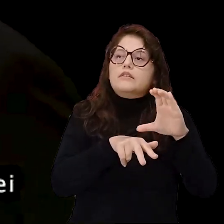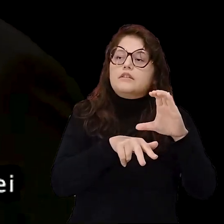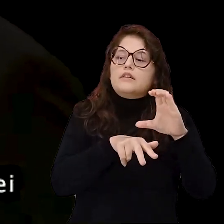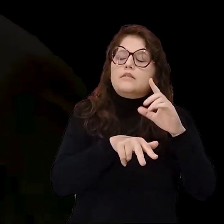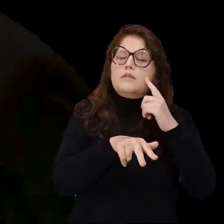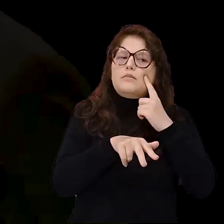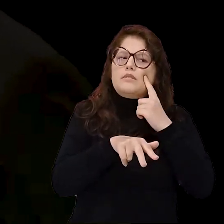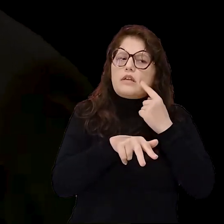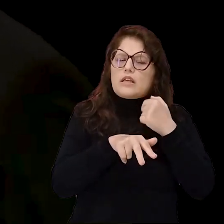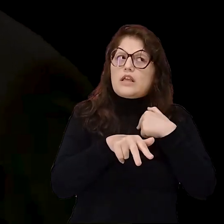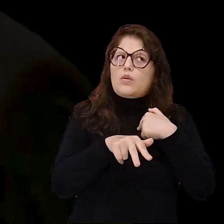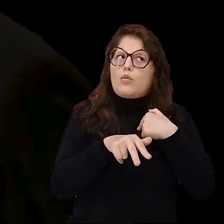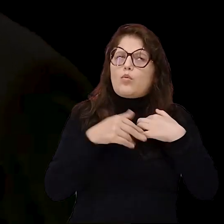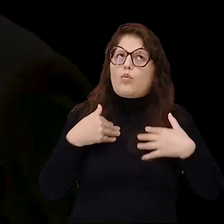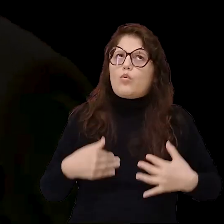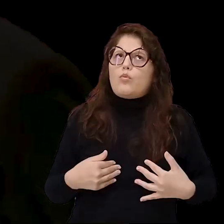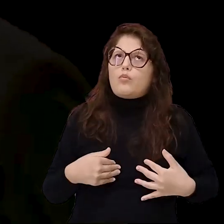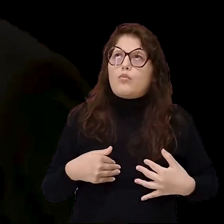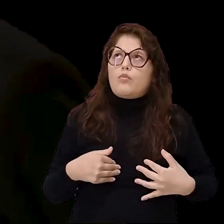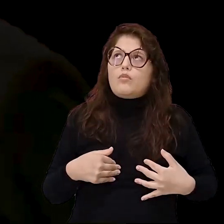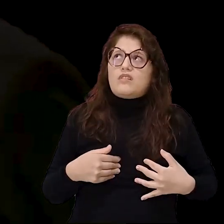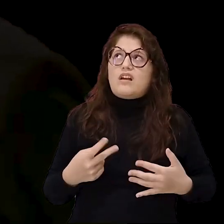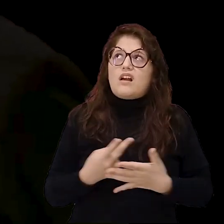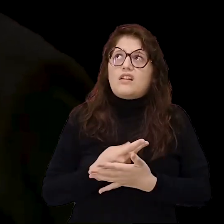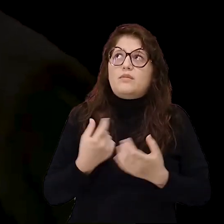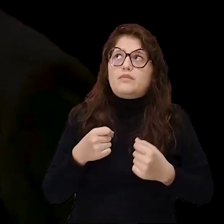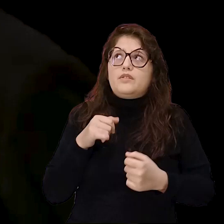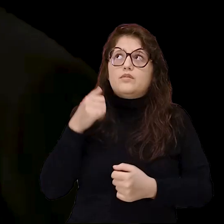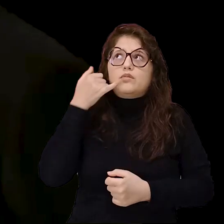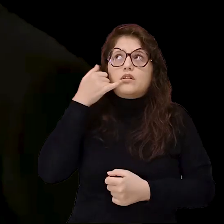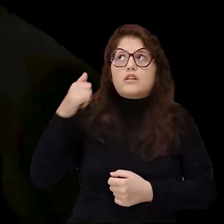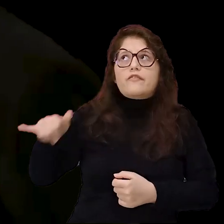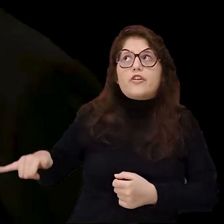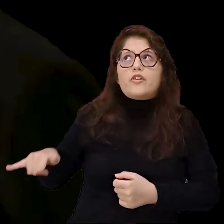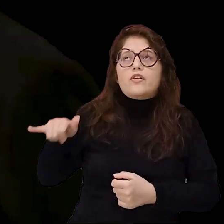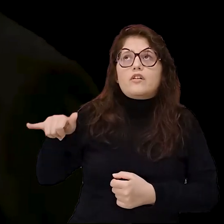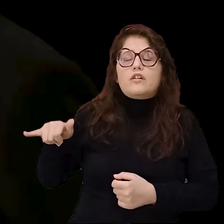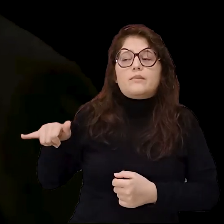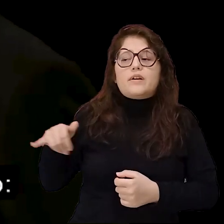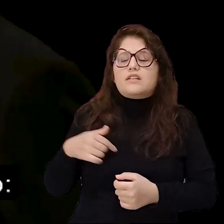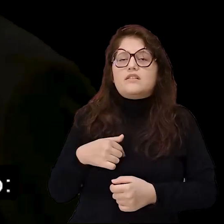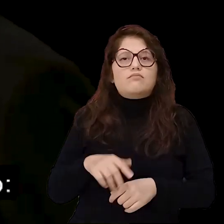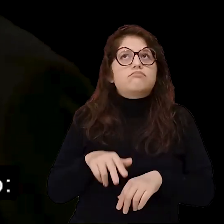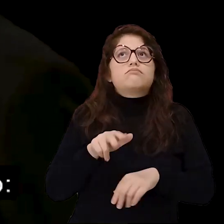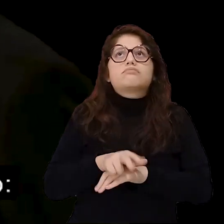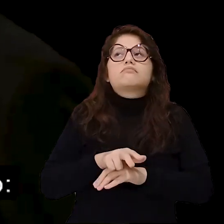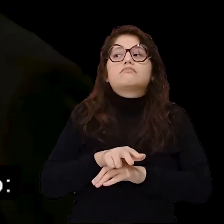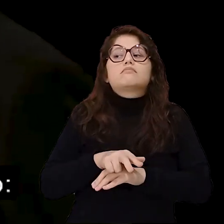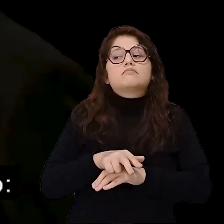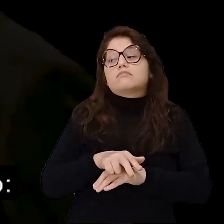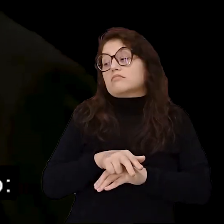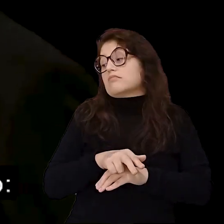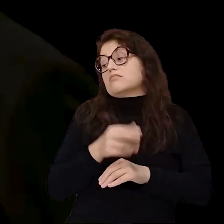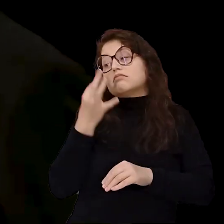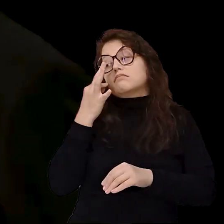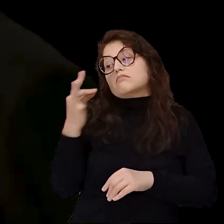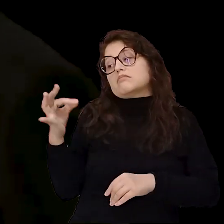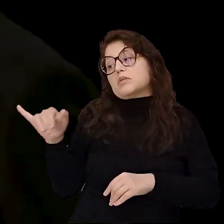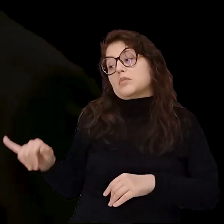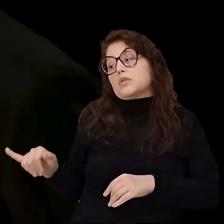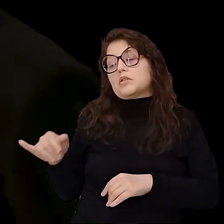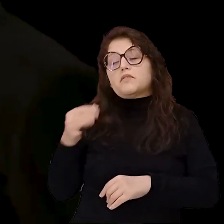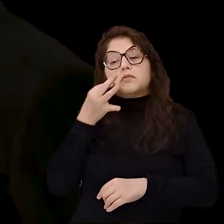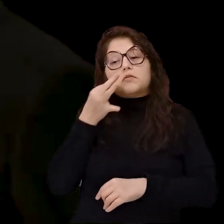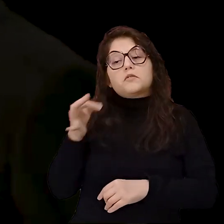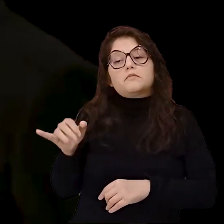up and I thought perhaps I'd had a stroke, because I lay in bed completely frozen, looking at the telephone, thinking something